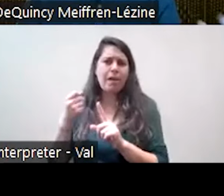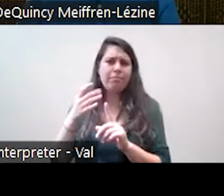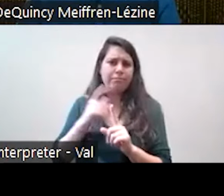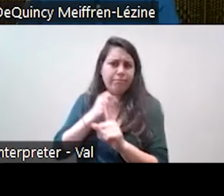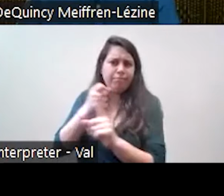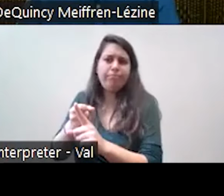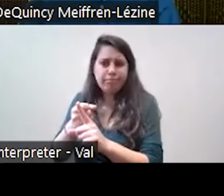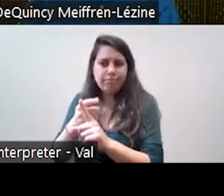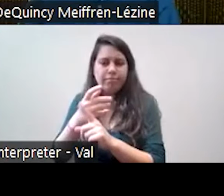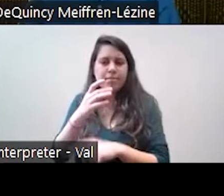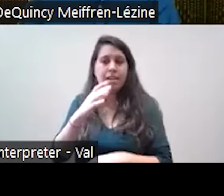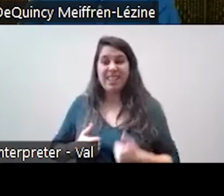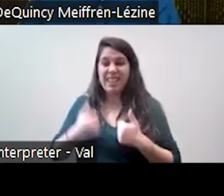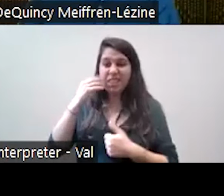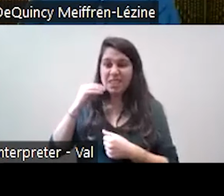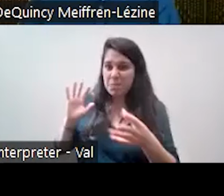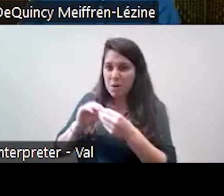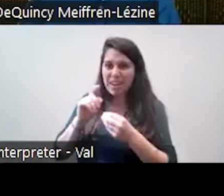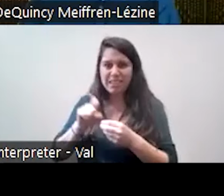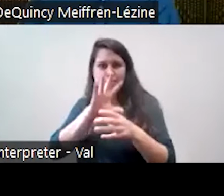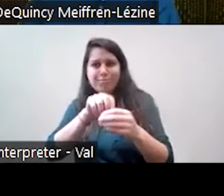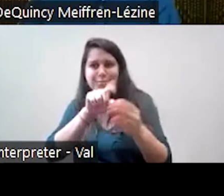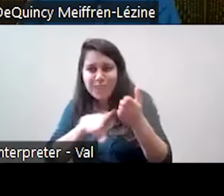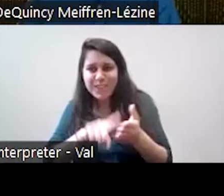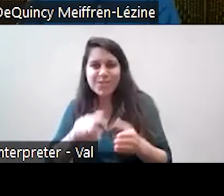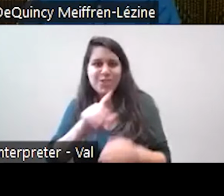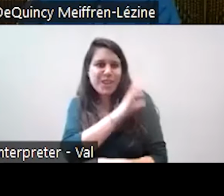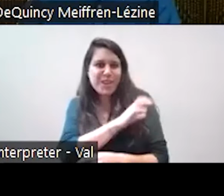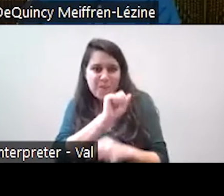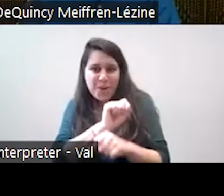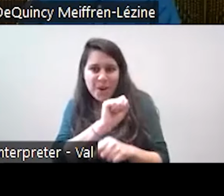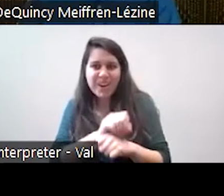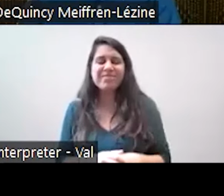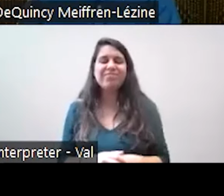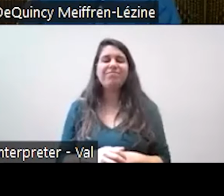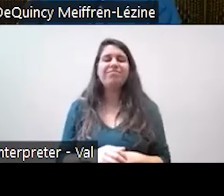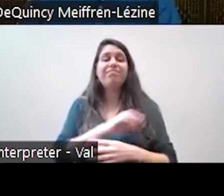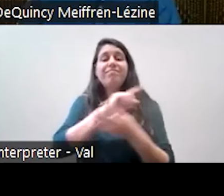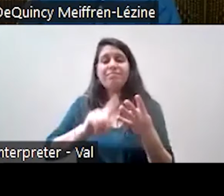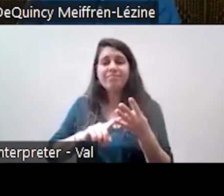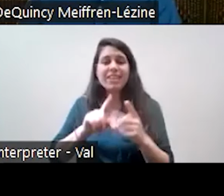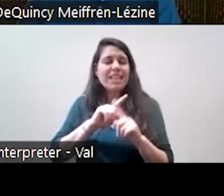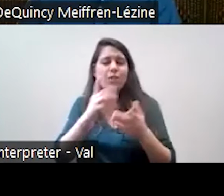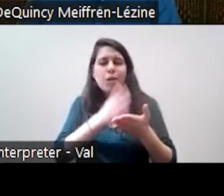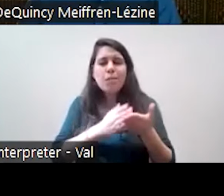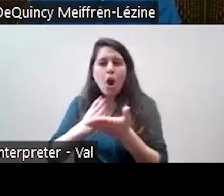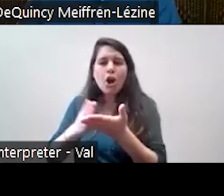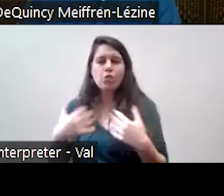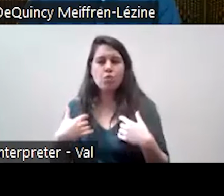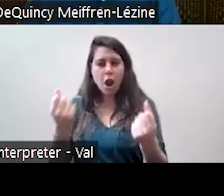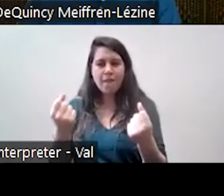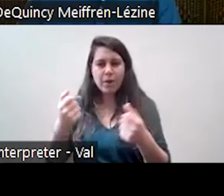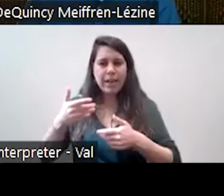lived experience to research and into clinical work. Some aspects of recovery and